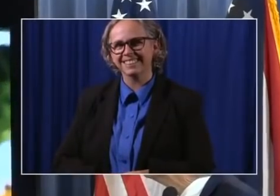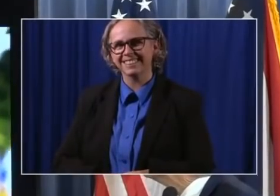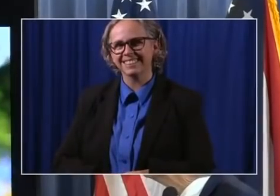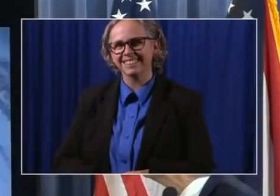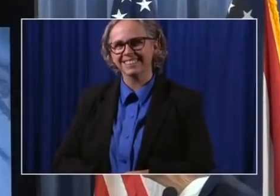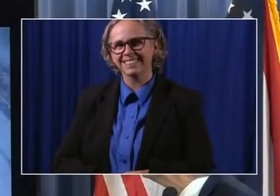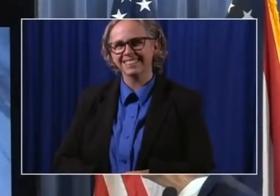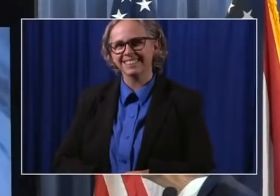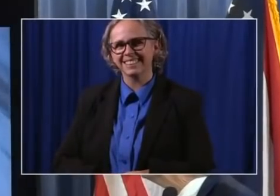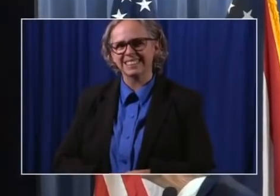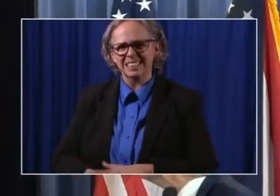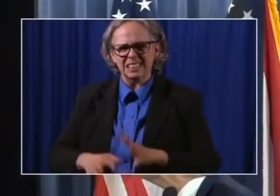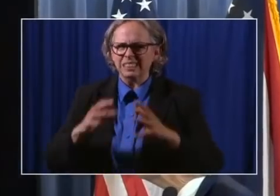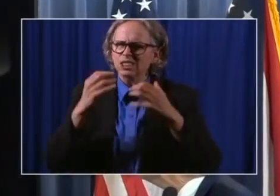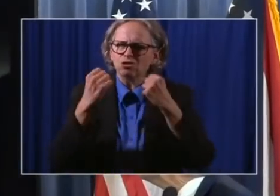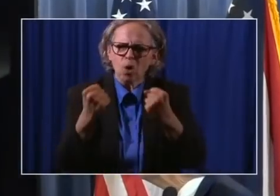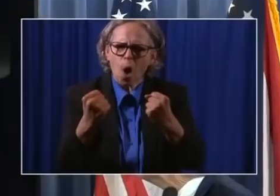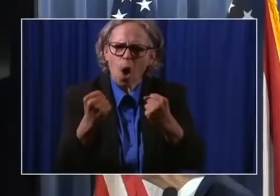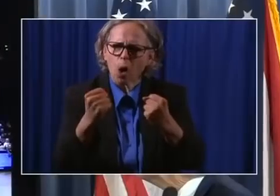Stay strong, Toledo.